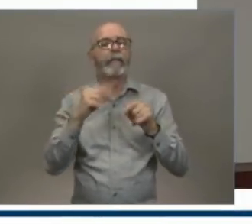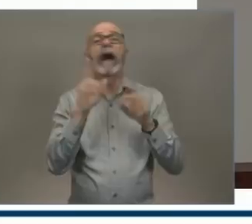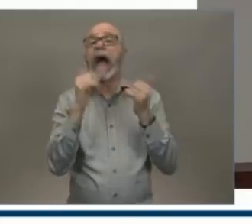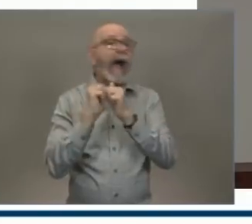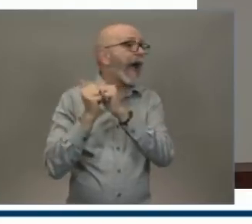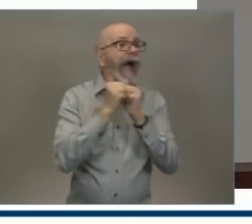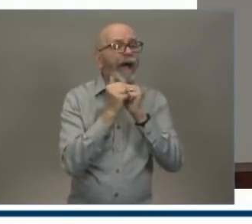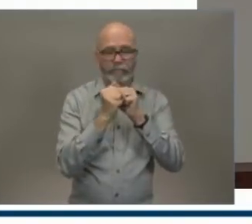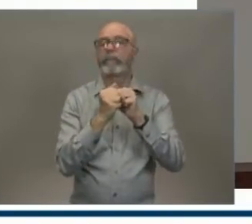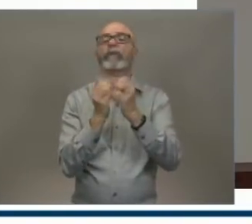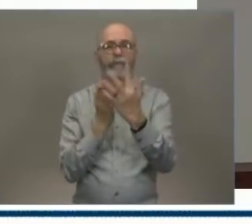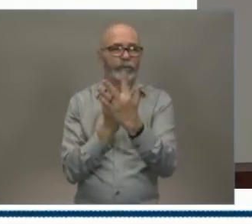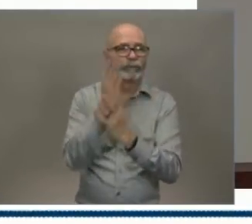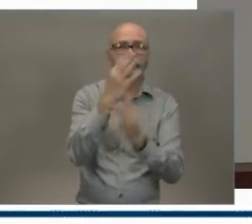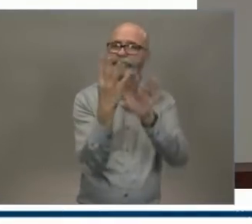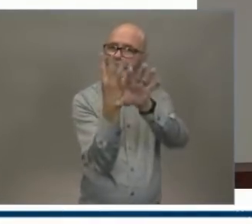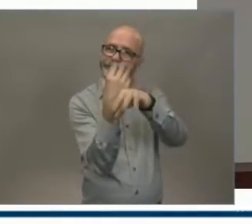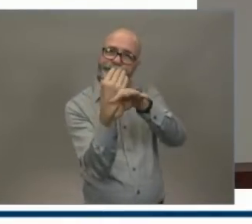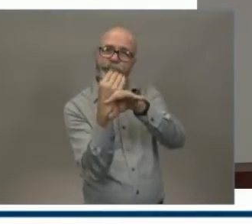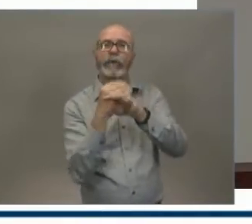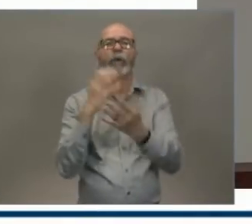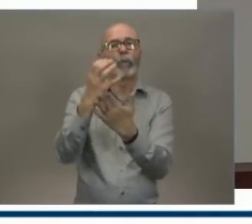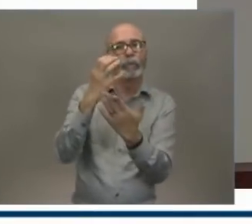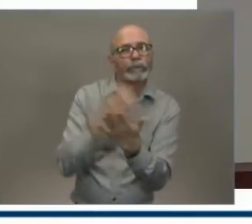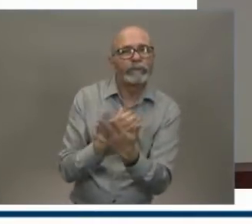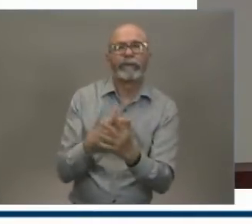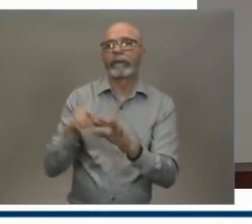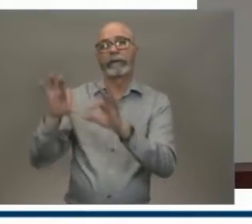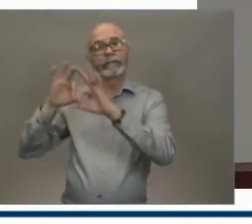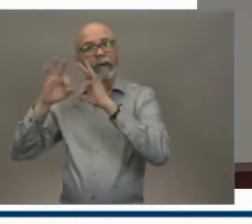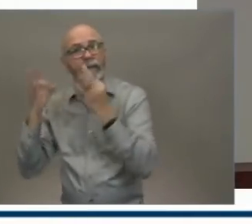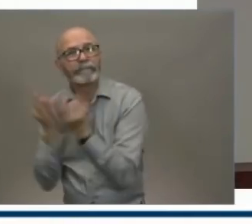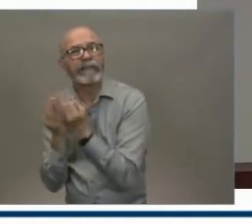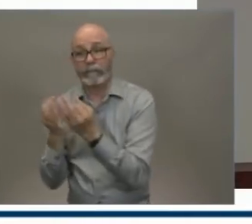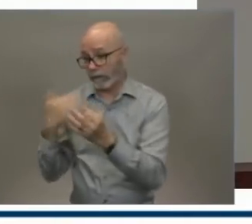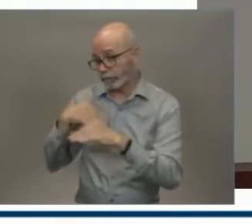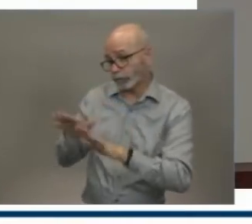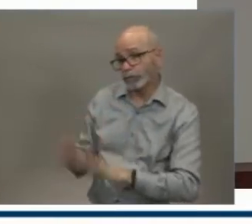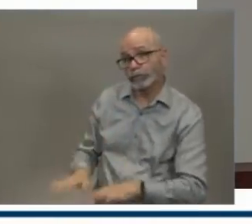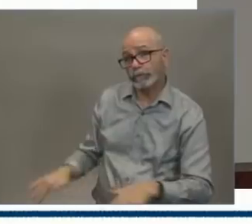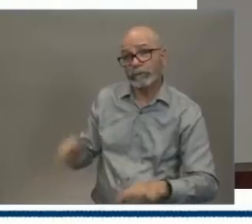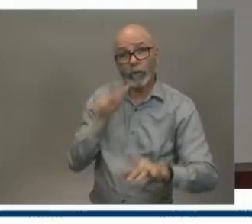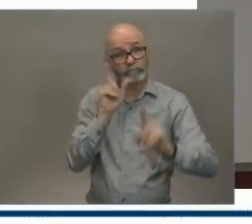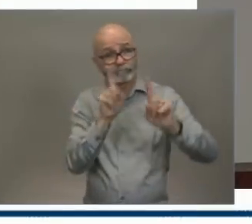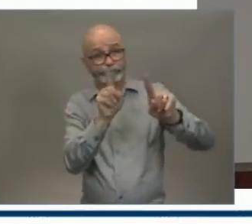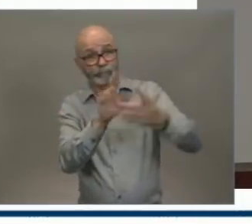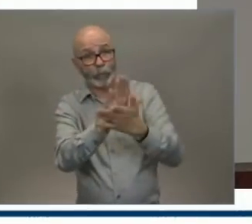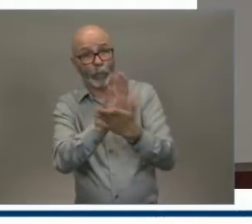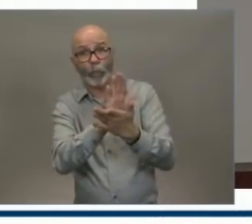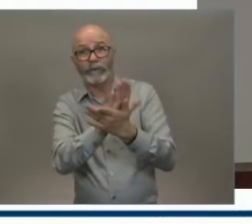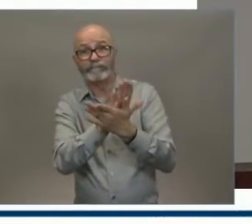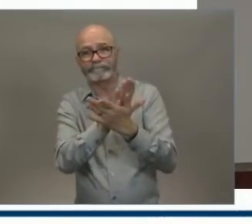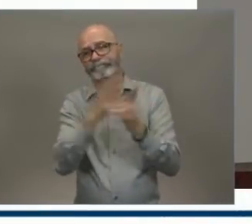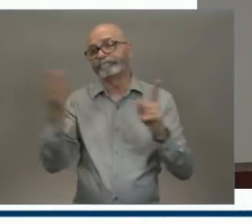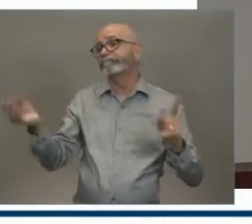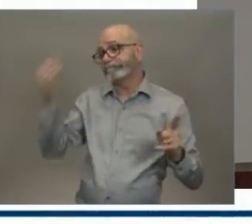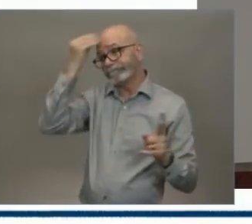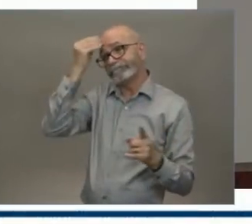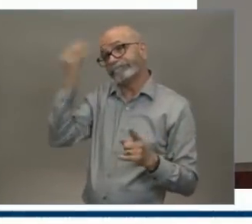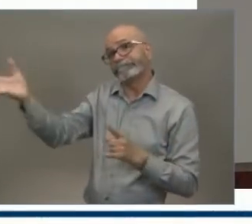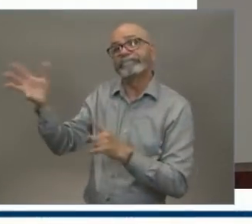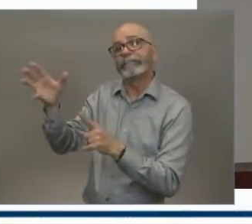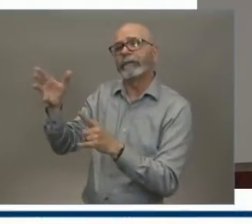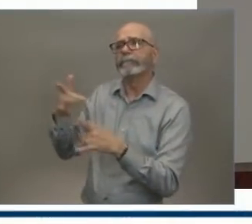the families who have children attending that school will receive an update through the school on Tuesday,